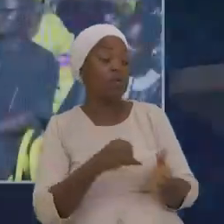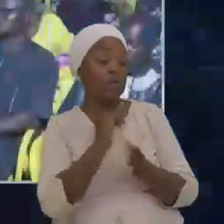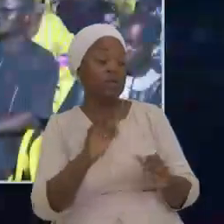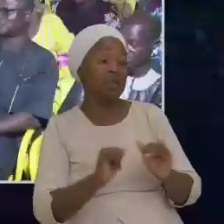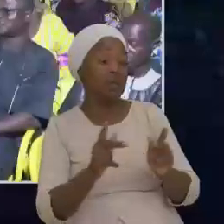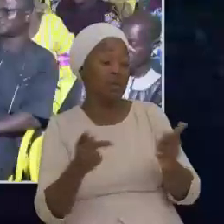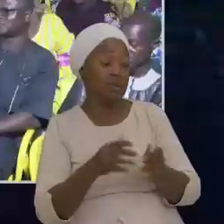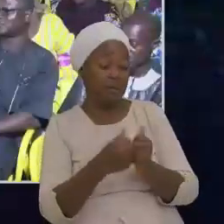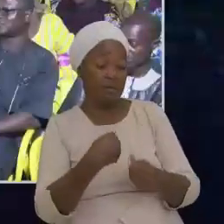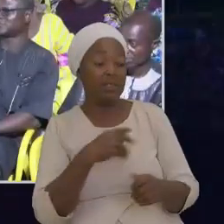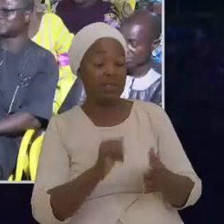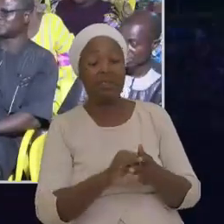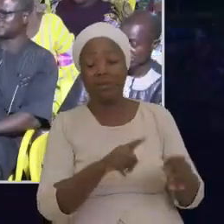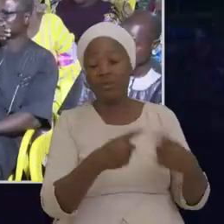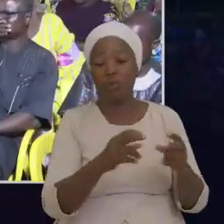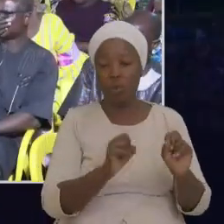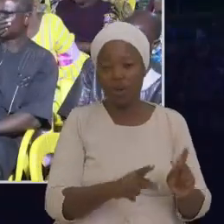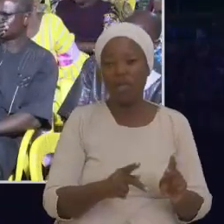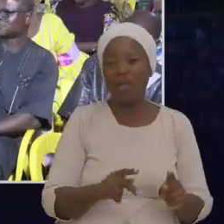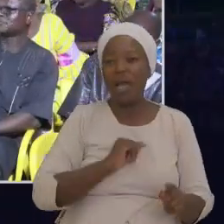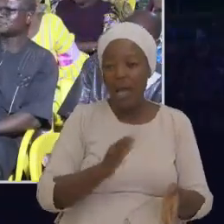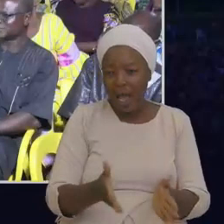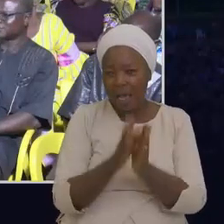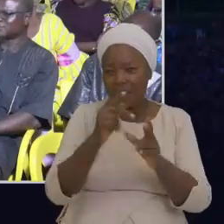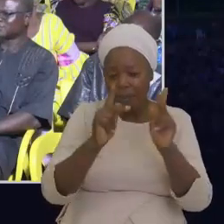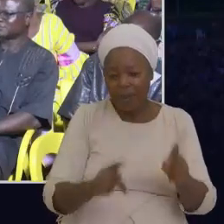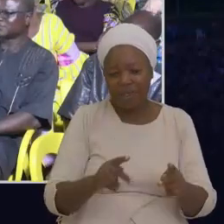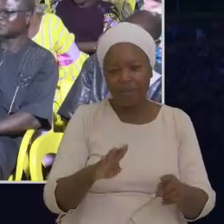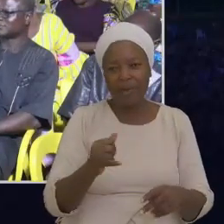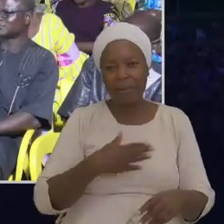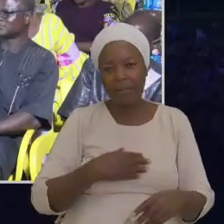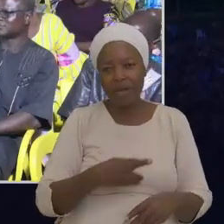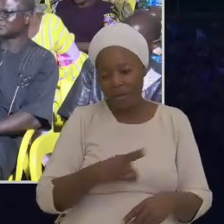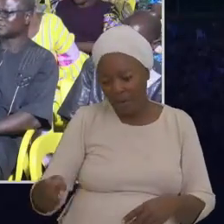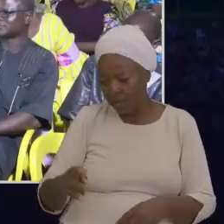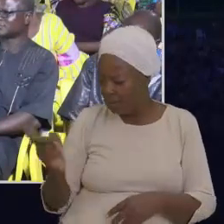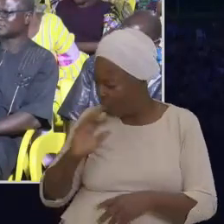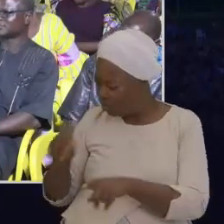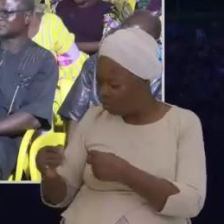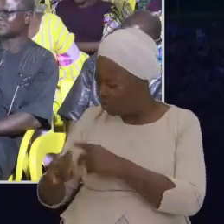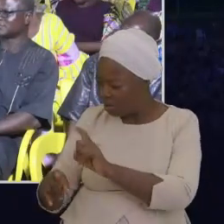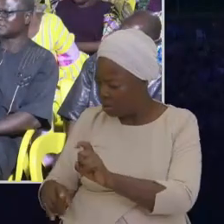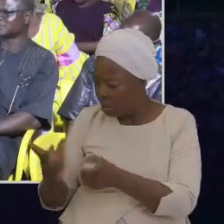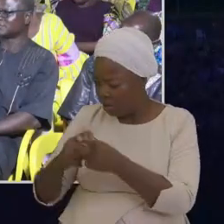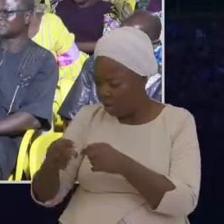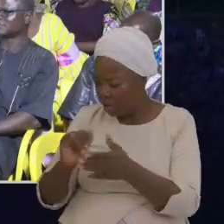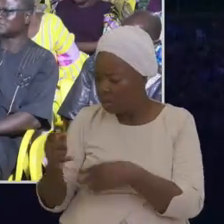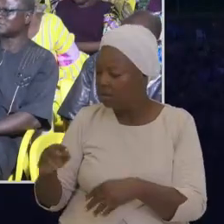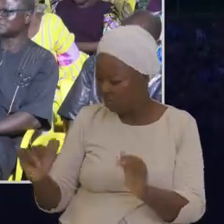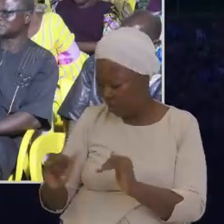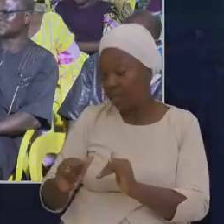going. As the person by my right, where are you going? And he says the same